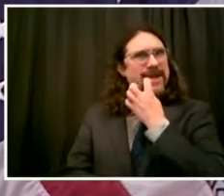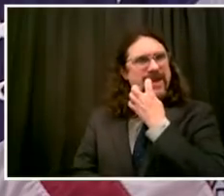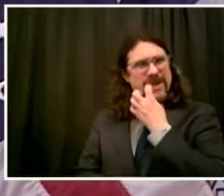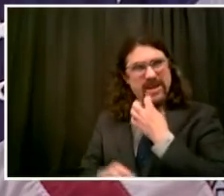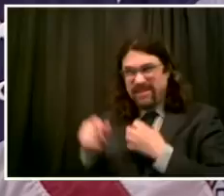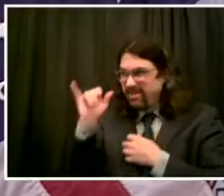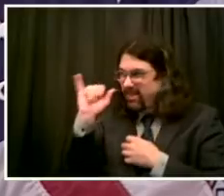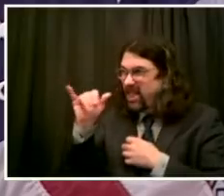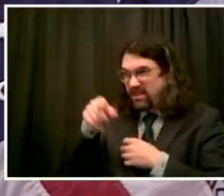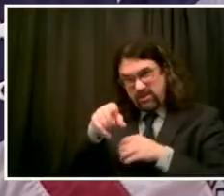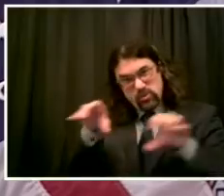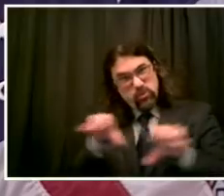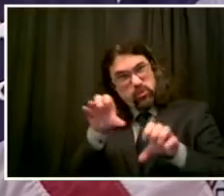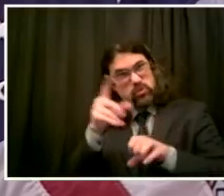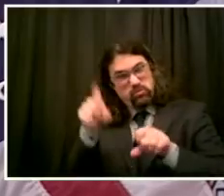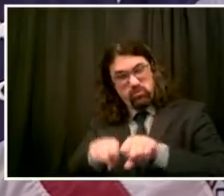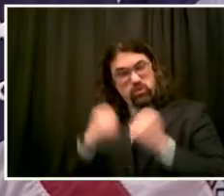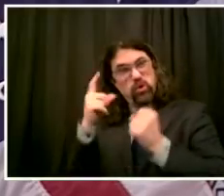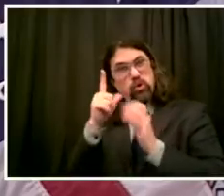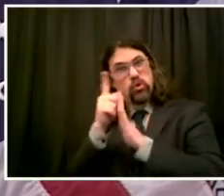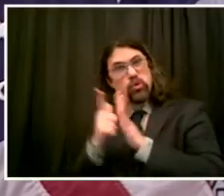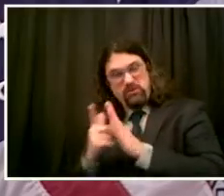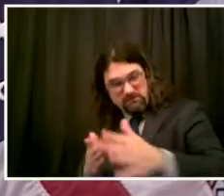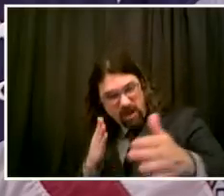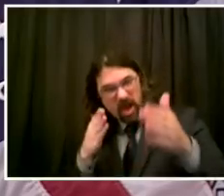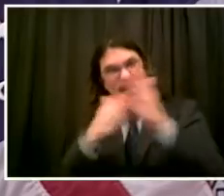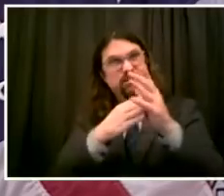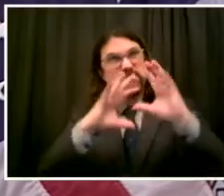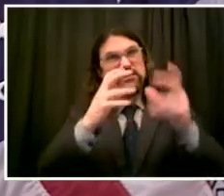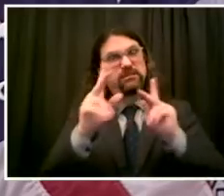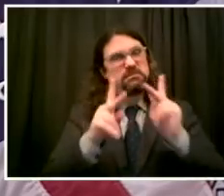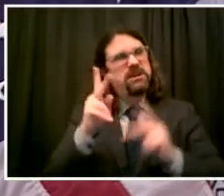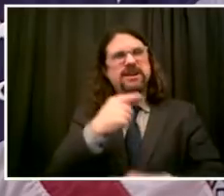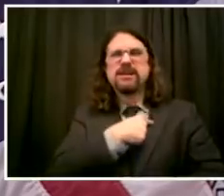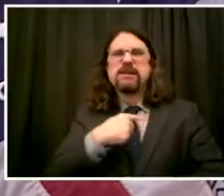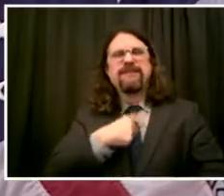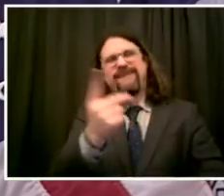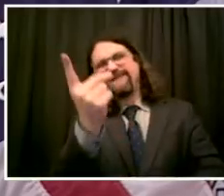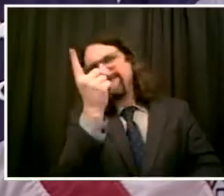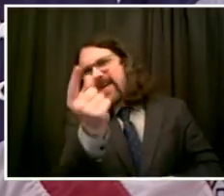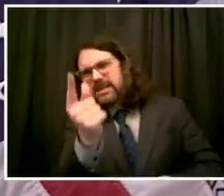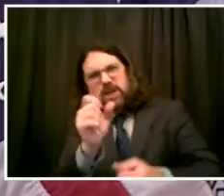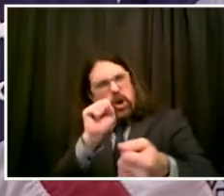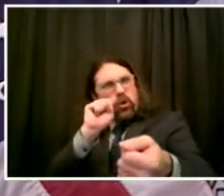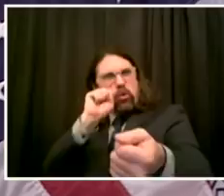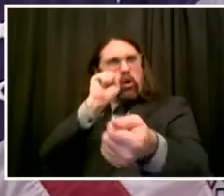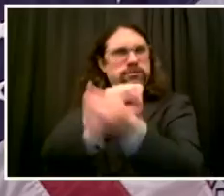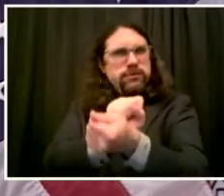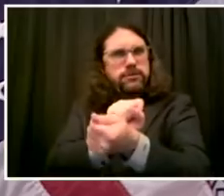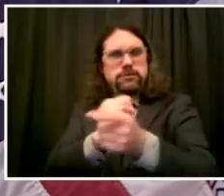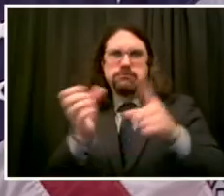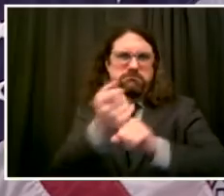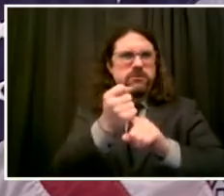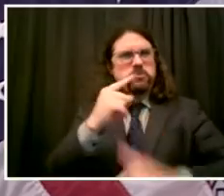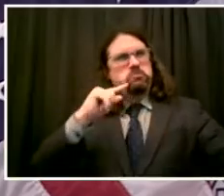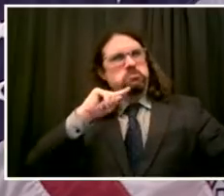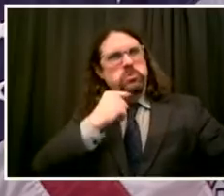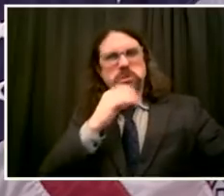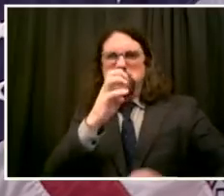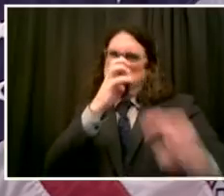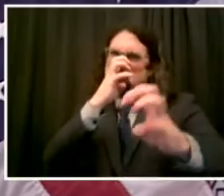tolerate hate. We will act on it quickly. Anyone who engages in an act of hate will